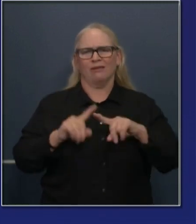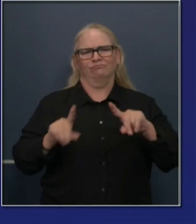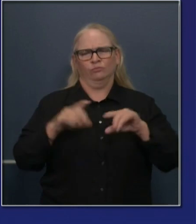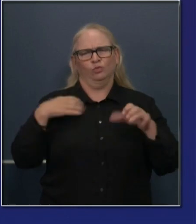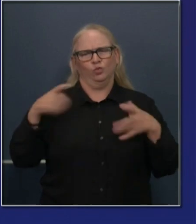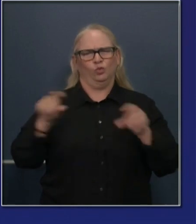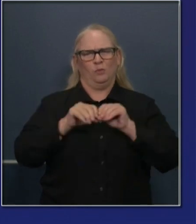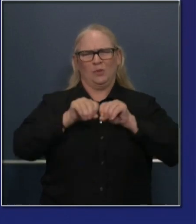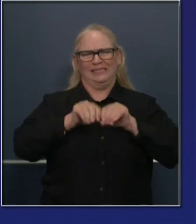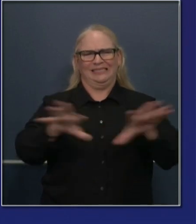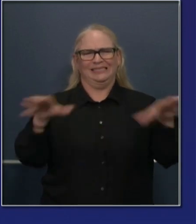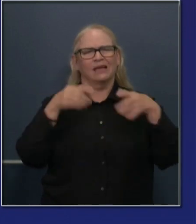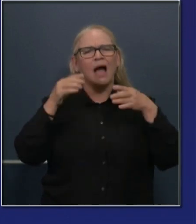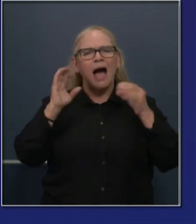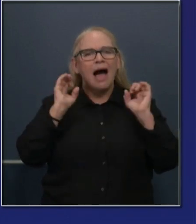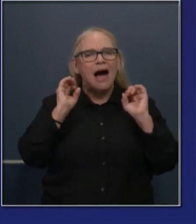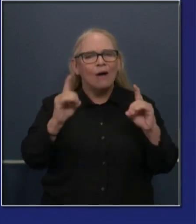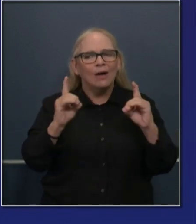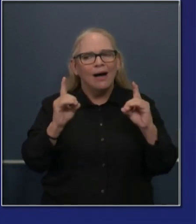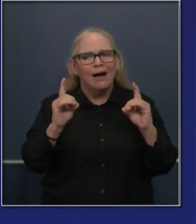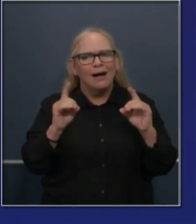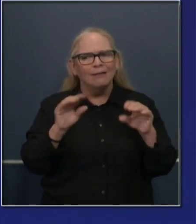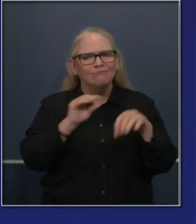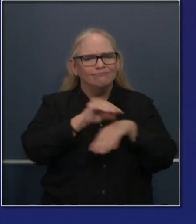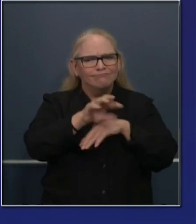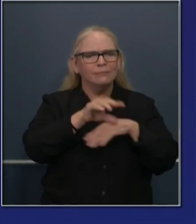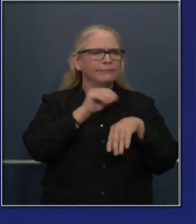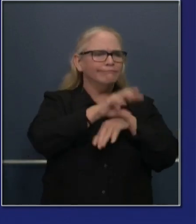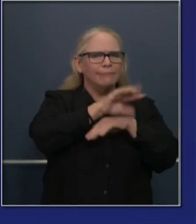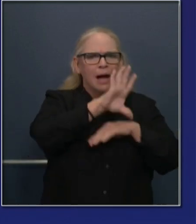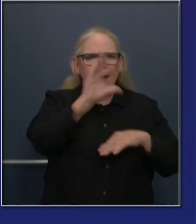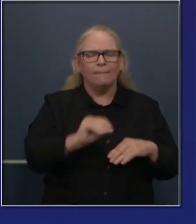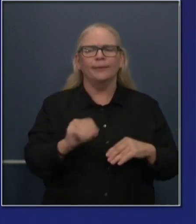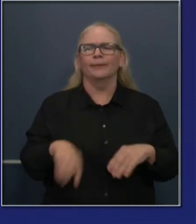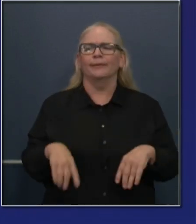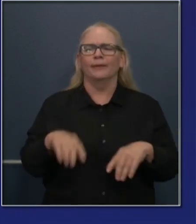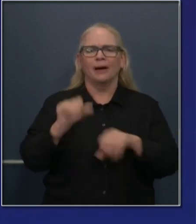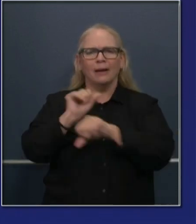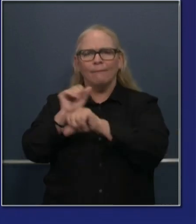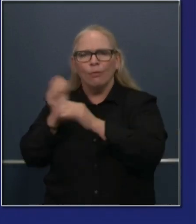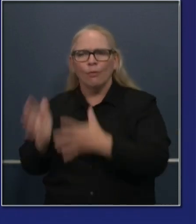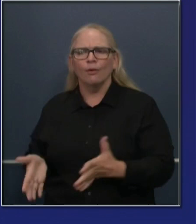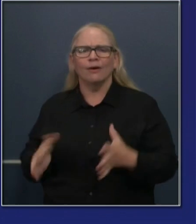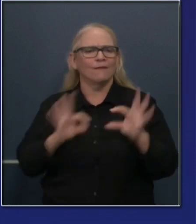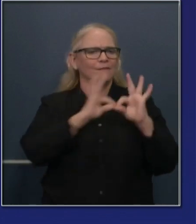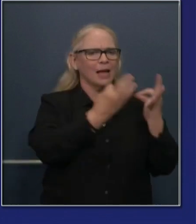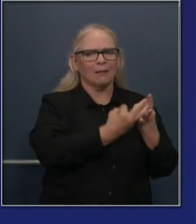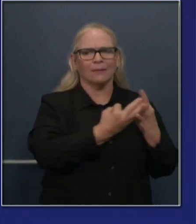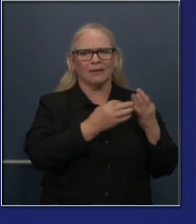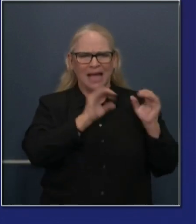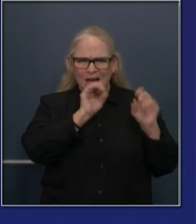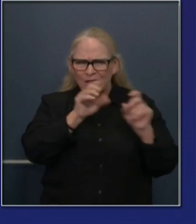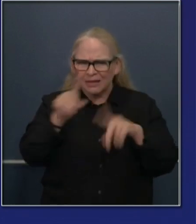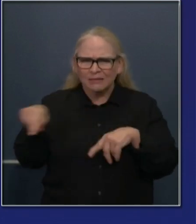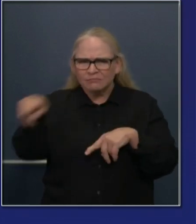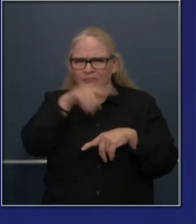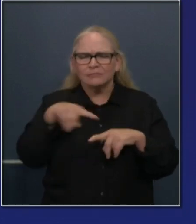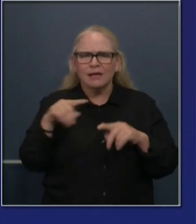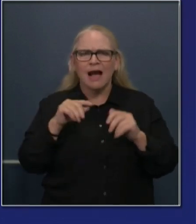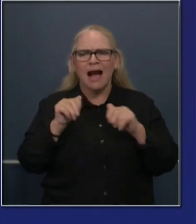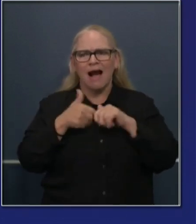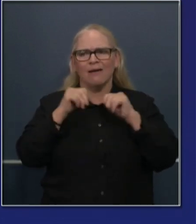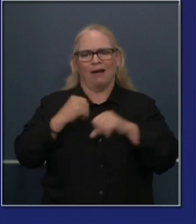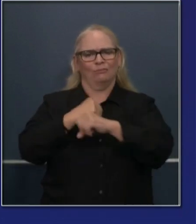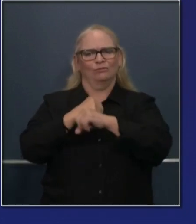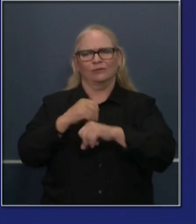employers, workers, as well as families. A Know Your Rights campaign, basically educate individuals about